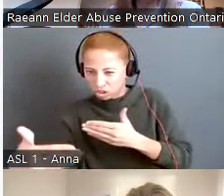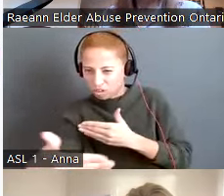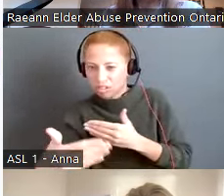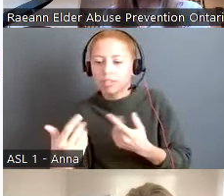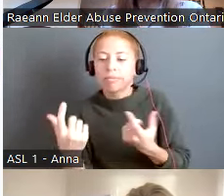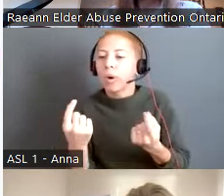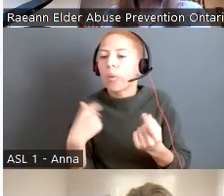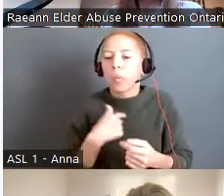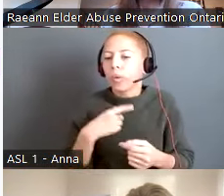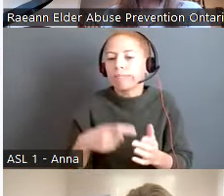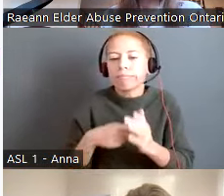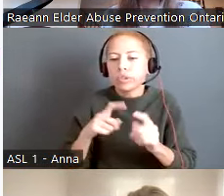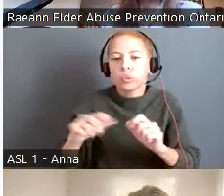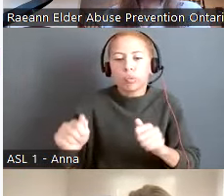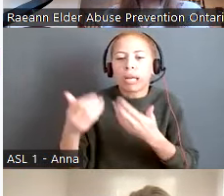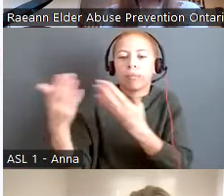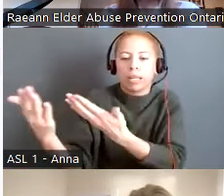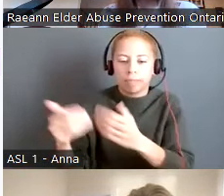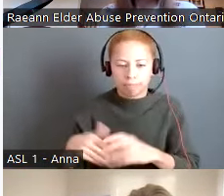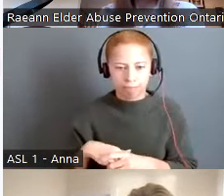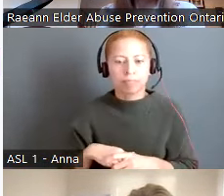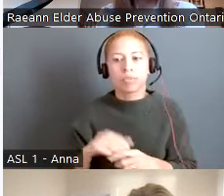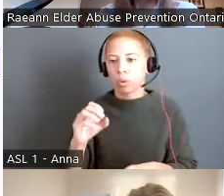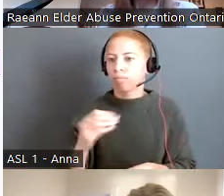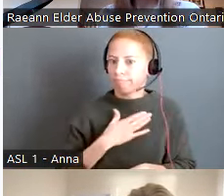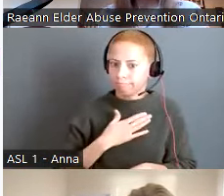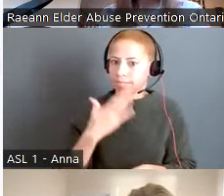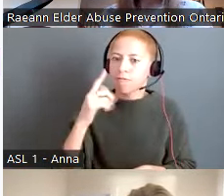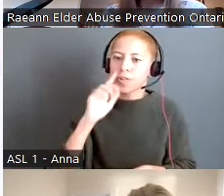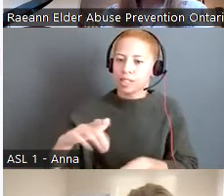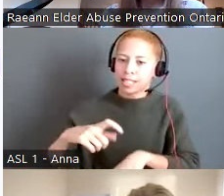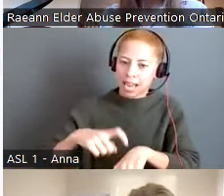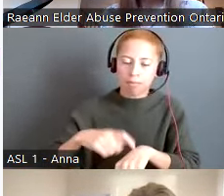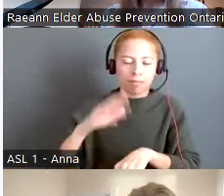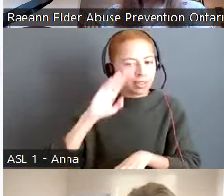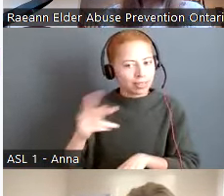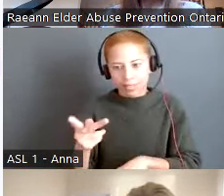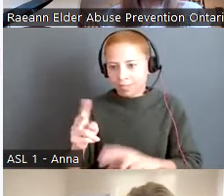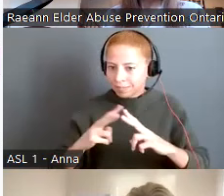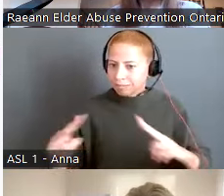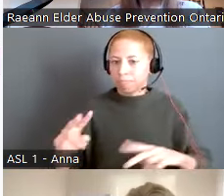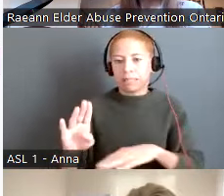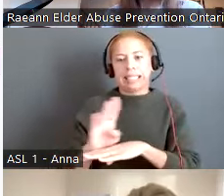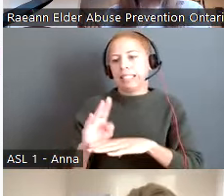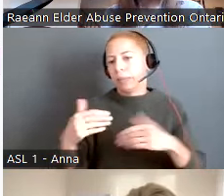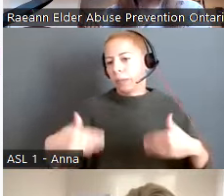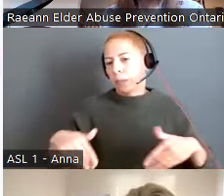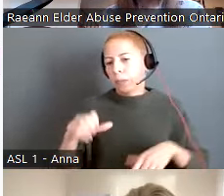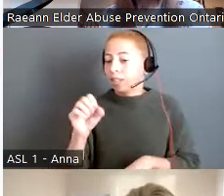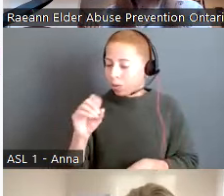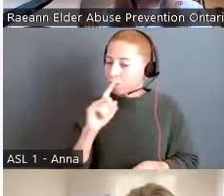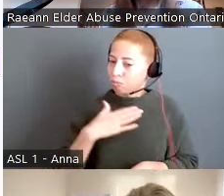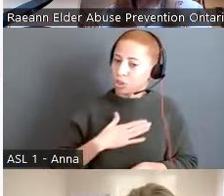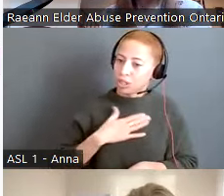So we're so pleased to take your time. I know you're very busy people, so we do appreciate you doing that. Just as a